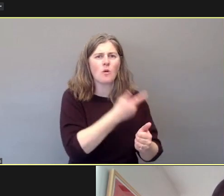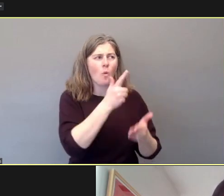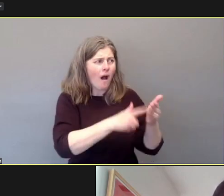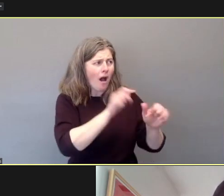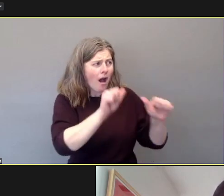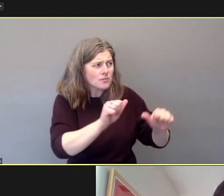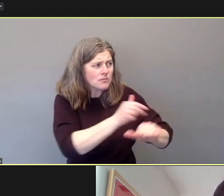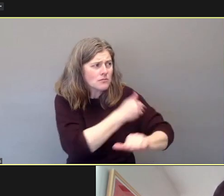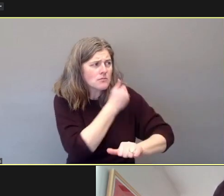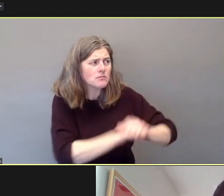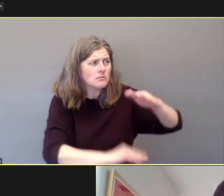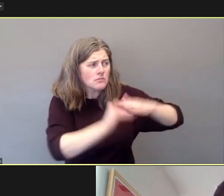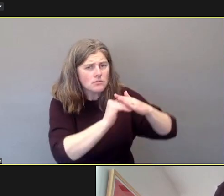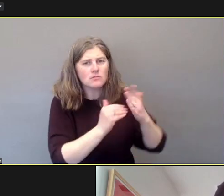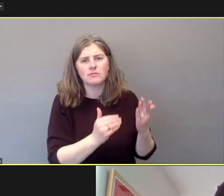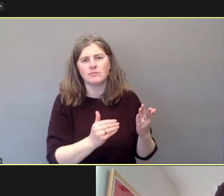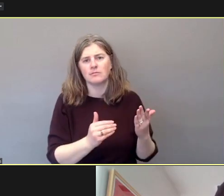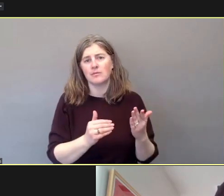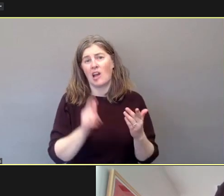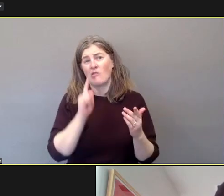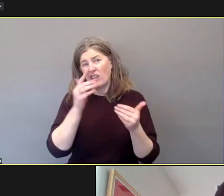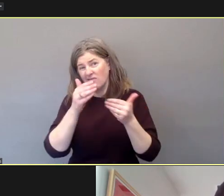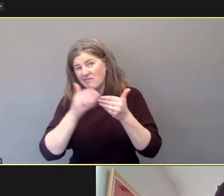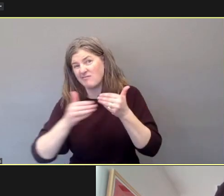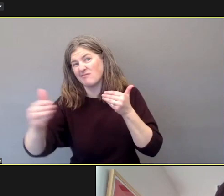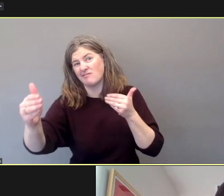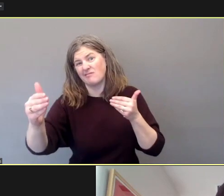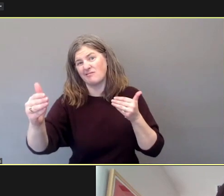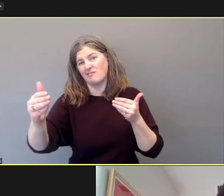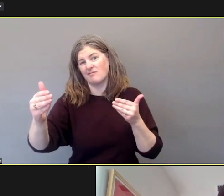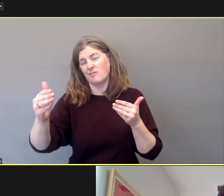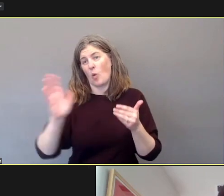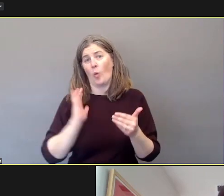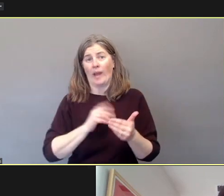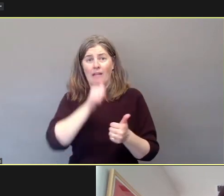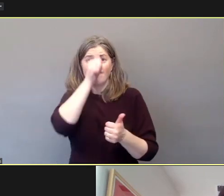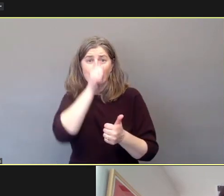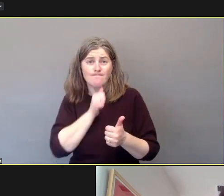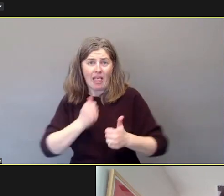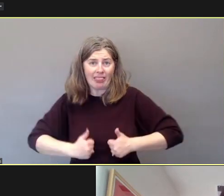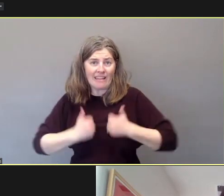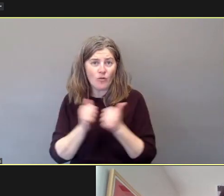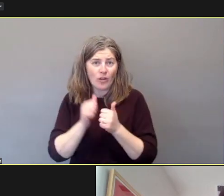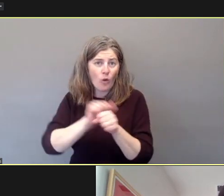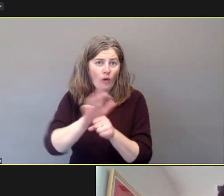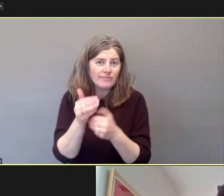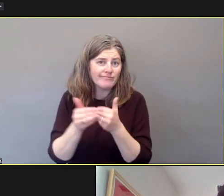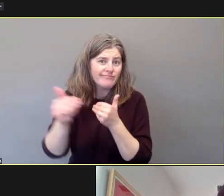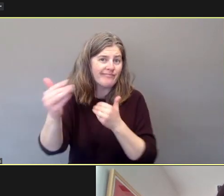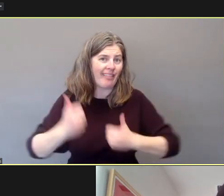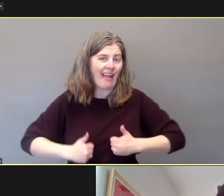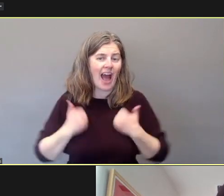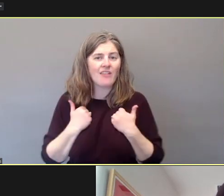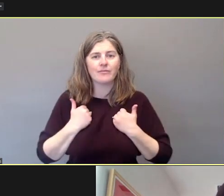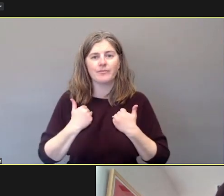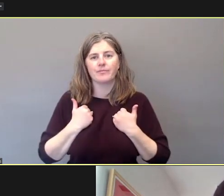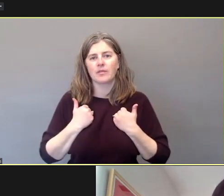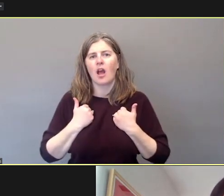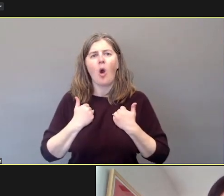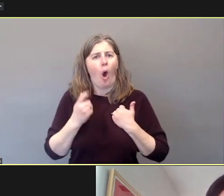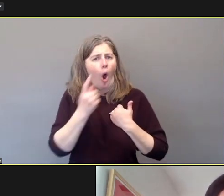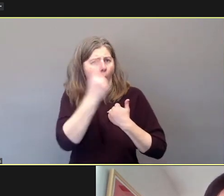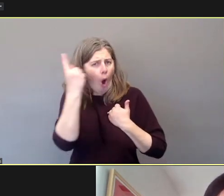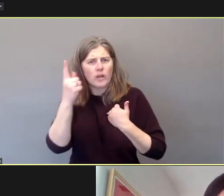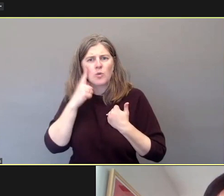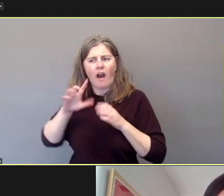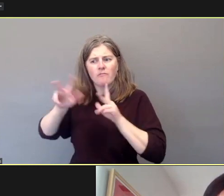And I think the rest we really are going to be able to learn to live with. I think there'll always be vulnerable